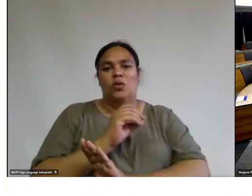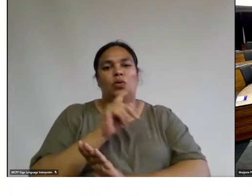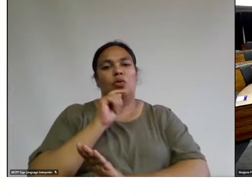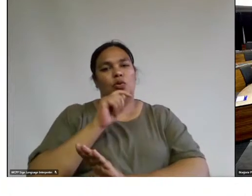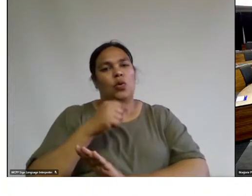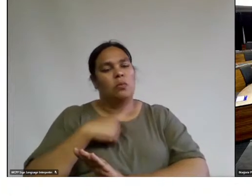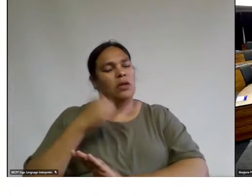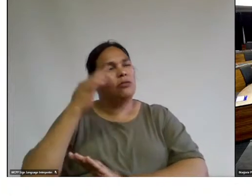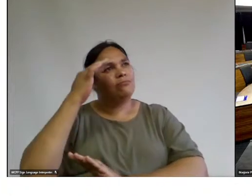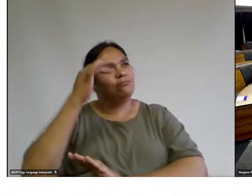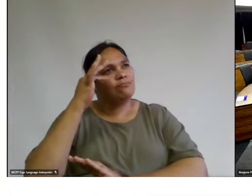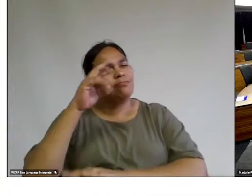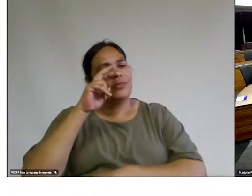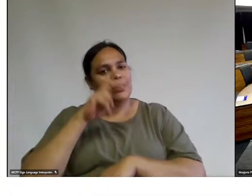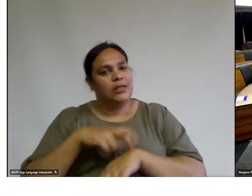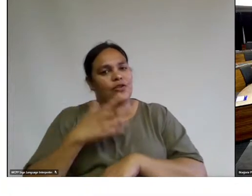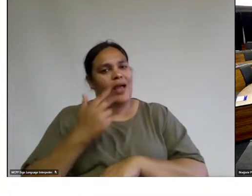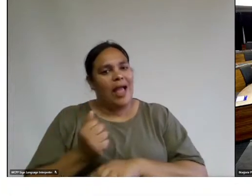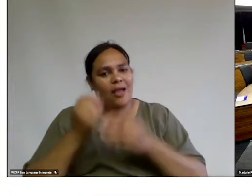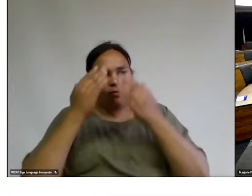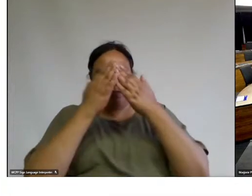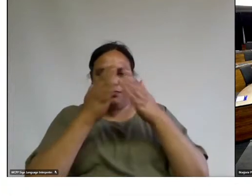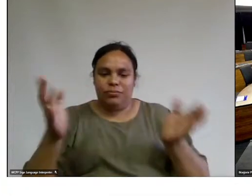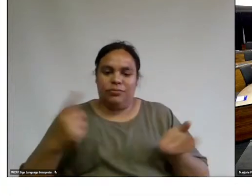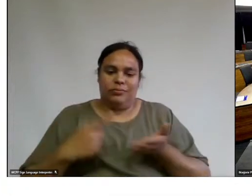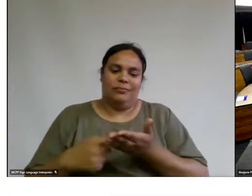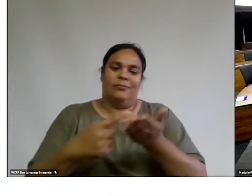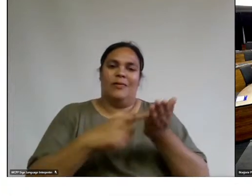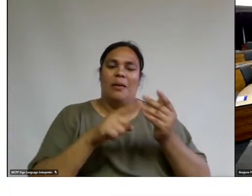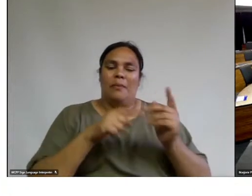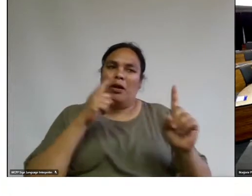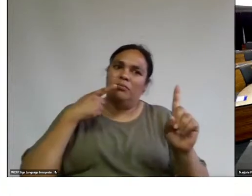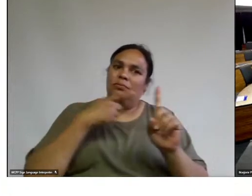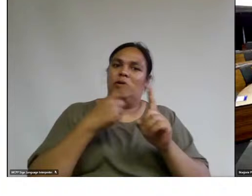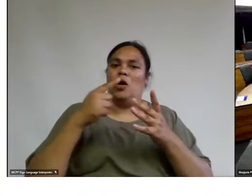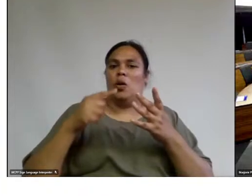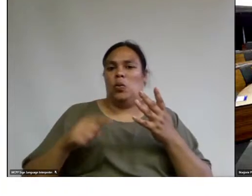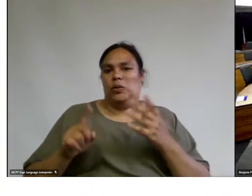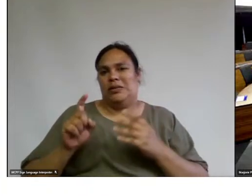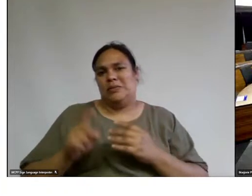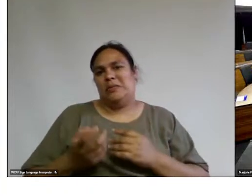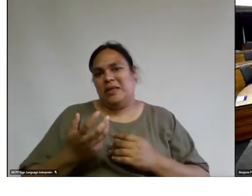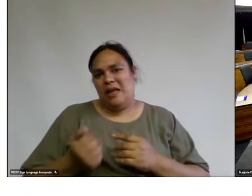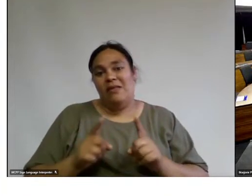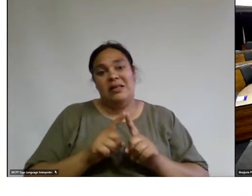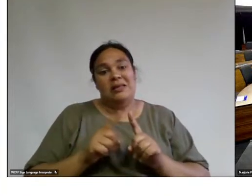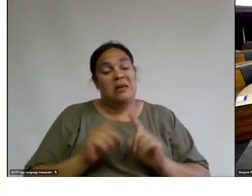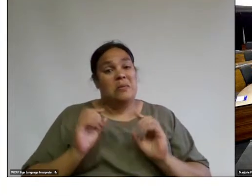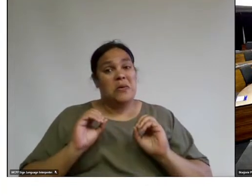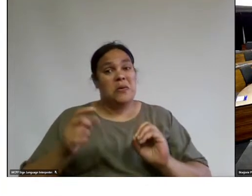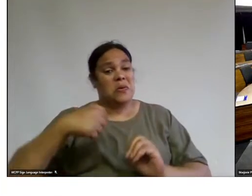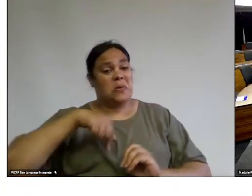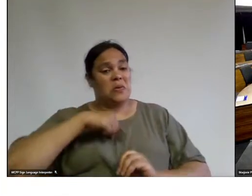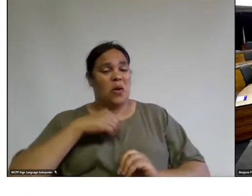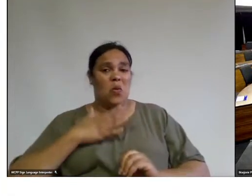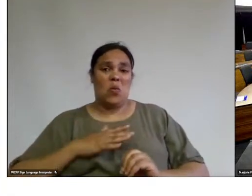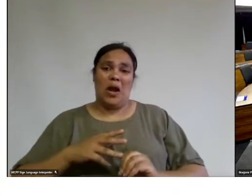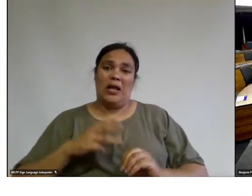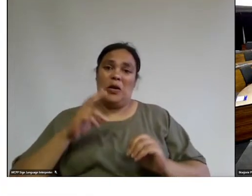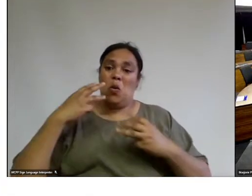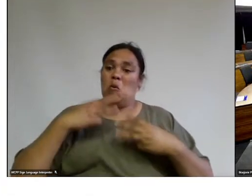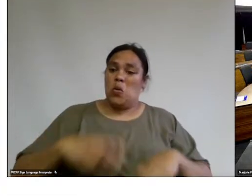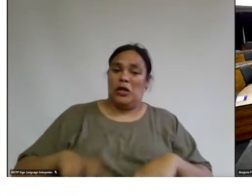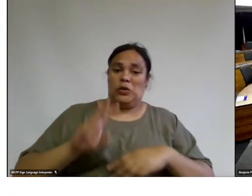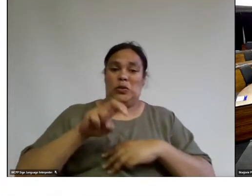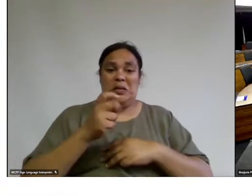do think we need to have a broader discussion about the objectives of audits. Obviously, none of us want to waste and steal